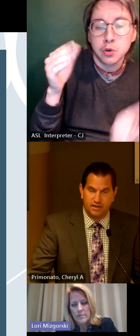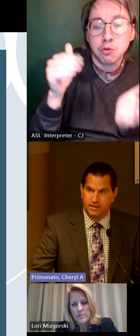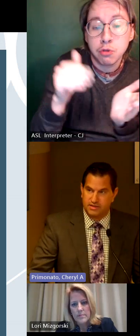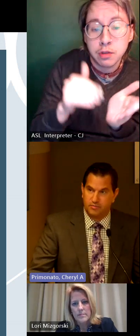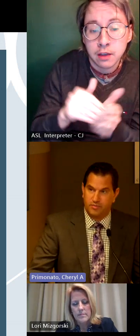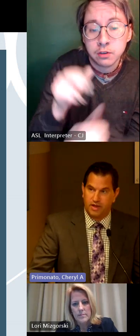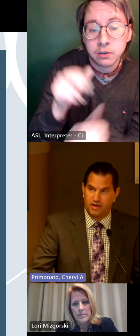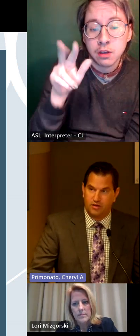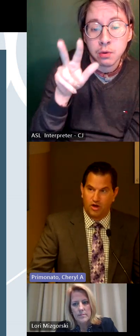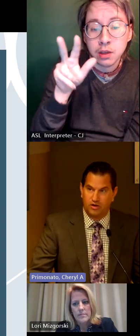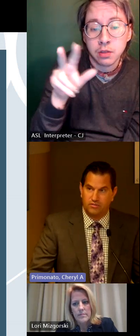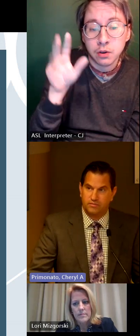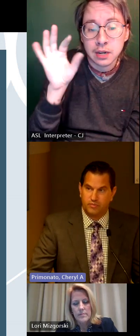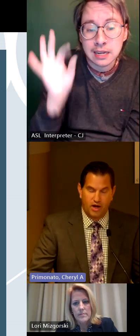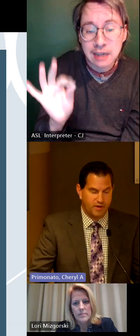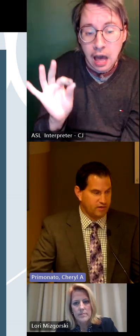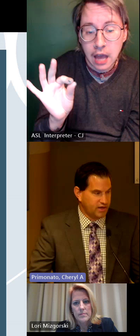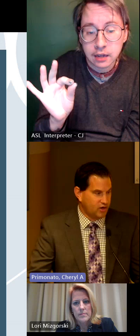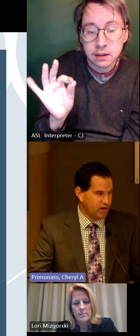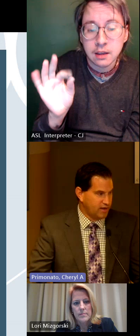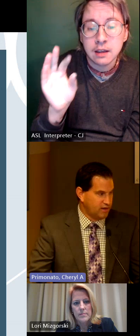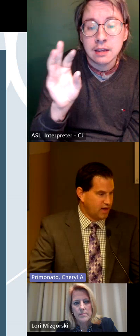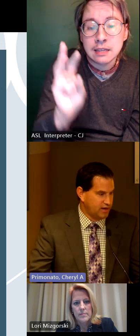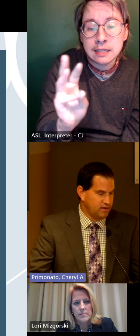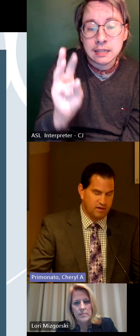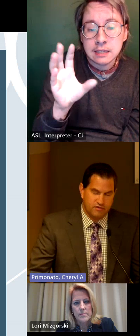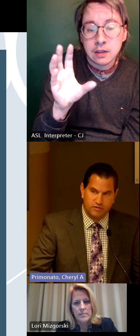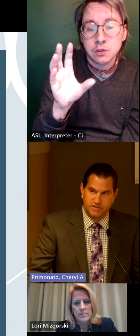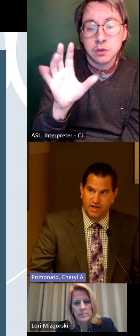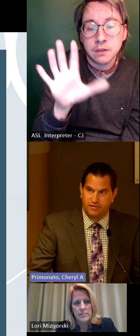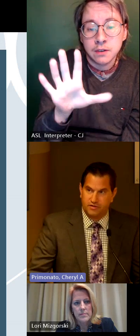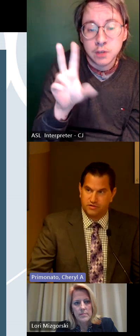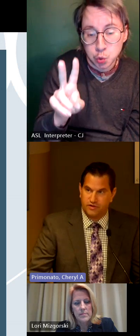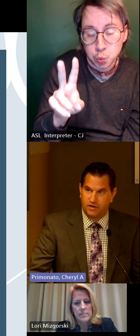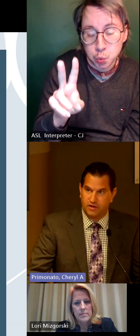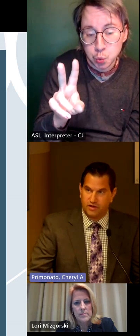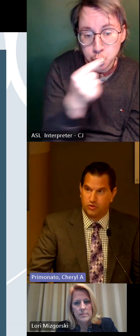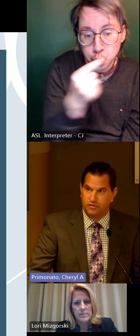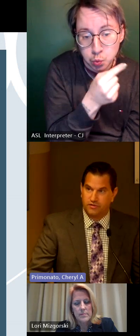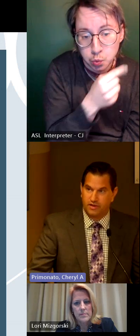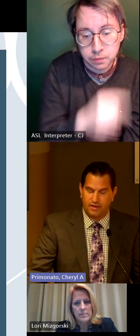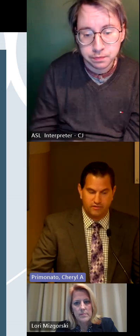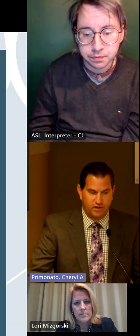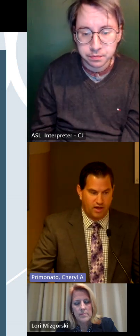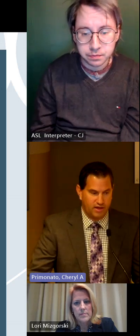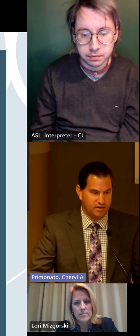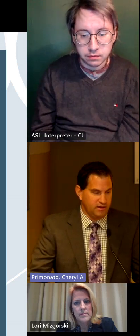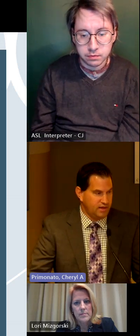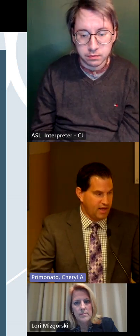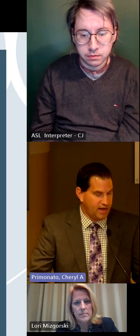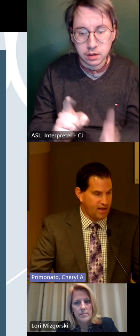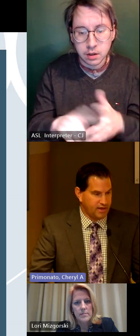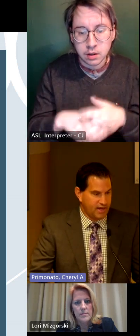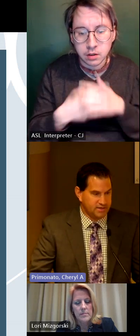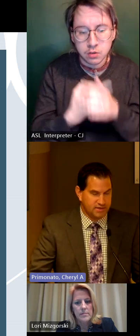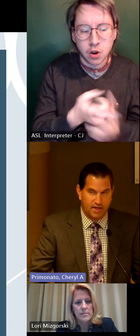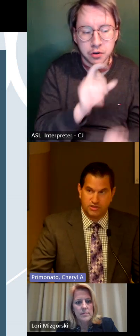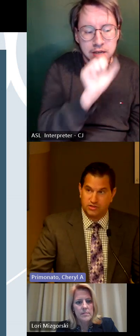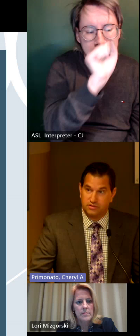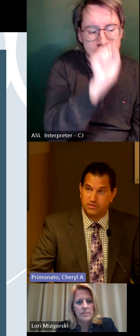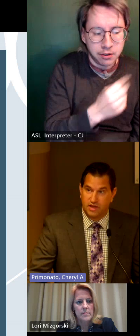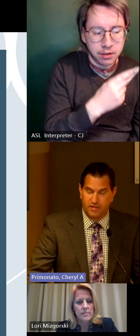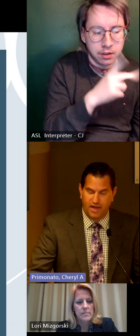It is implemented along primarily our red line from South Hills Village north to the end of line at